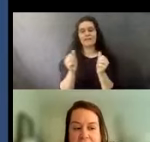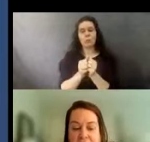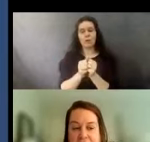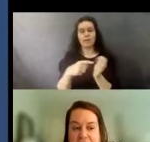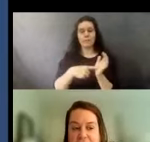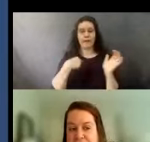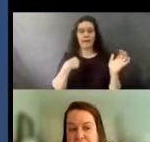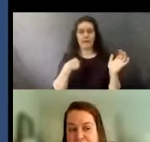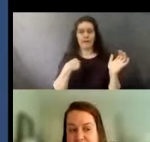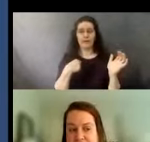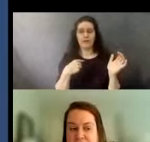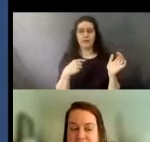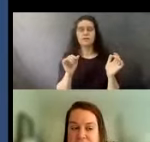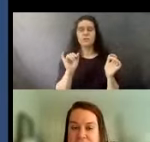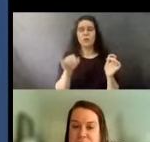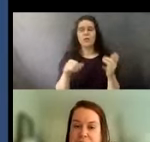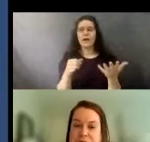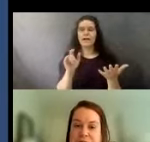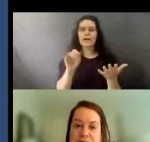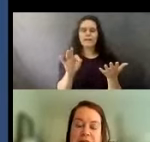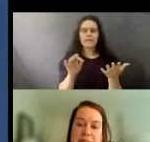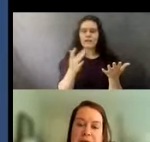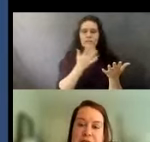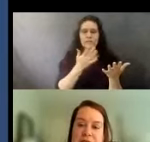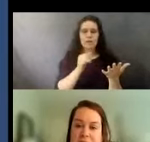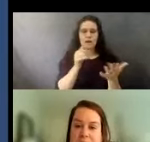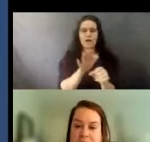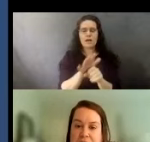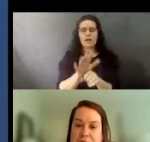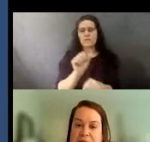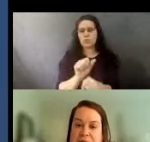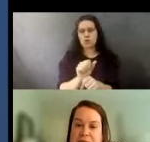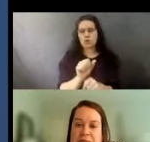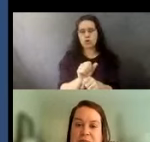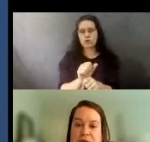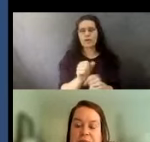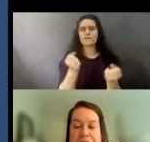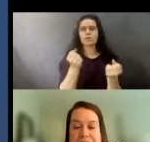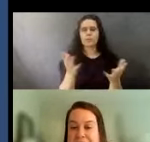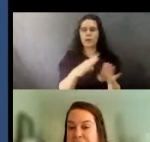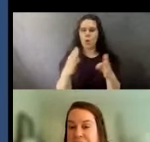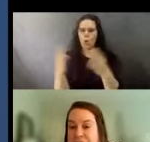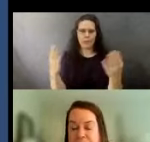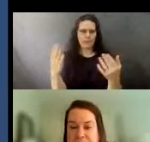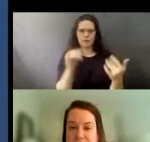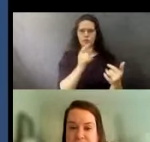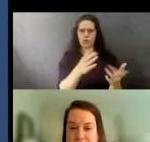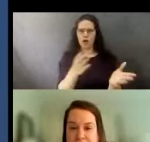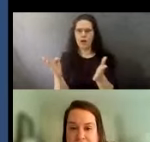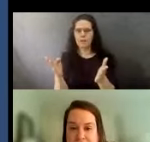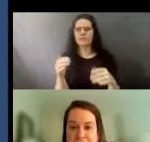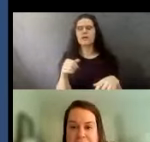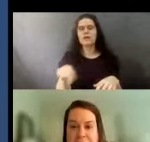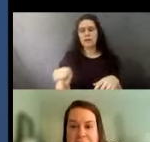if there is a shortage of workers for the number of available jobs, but that there were paid leave or other protections